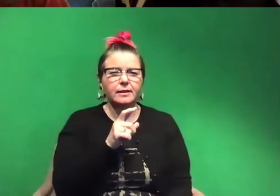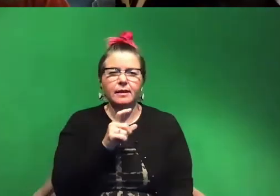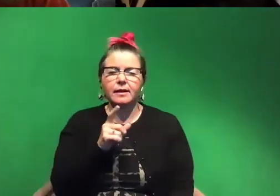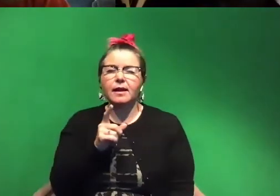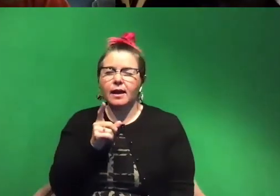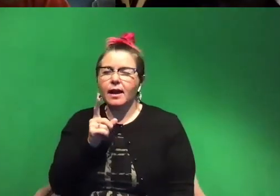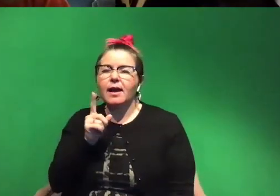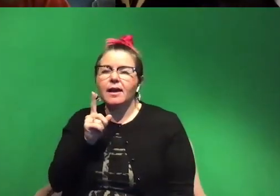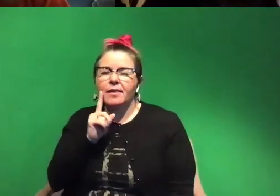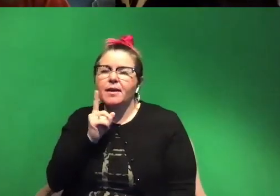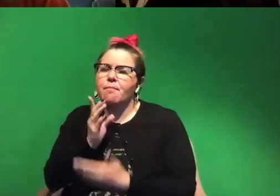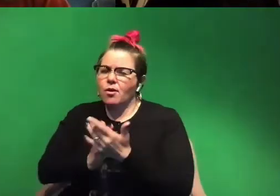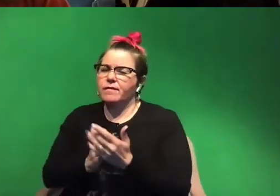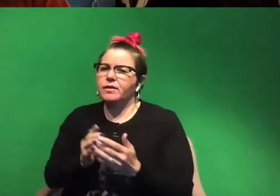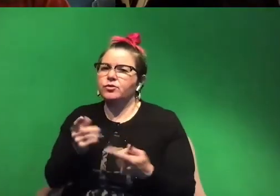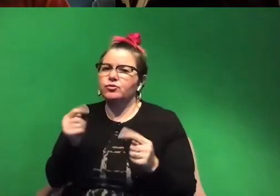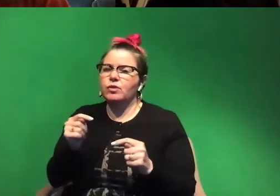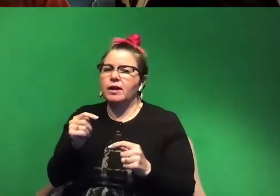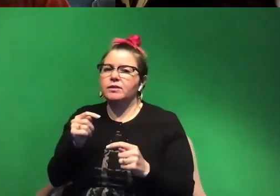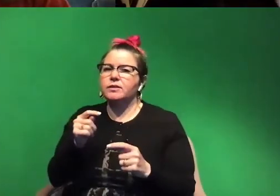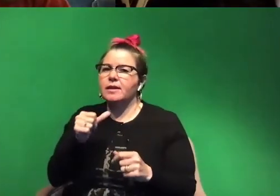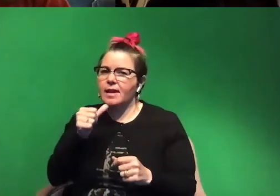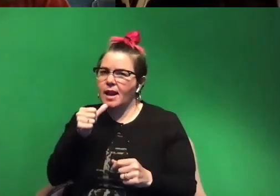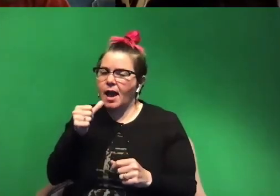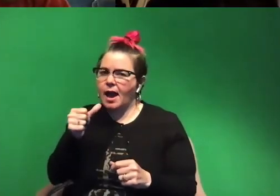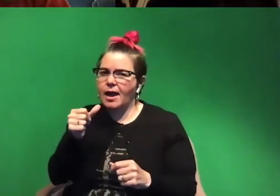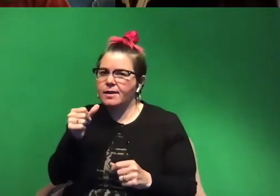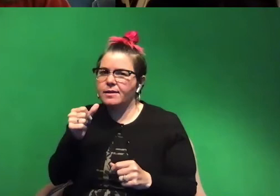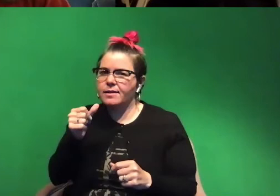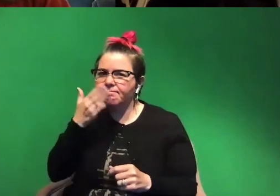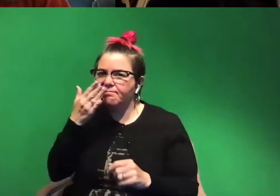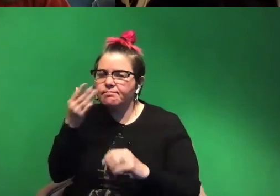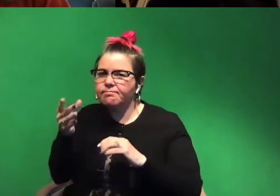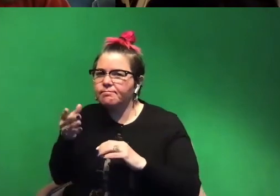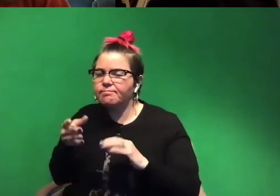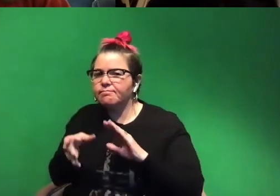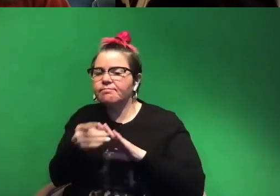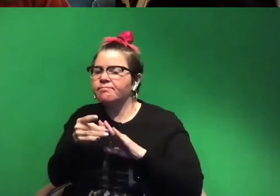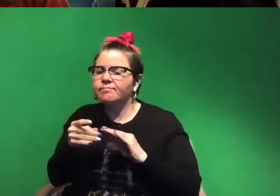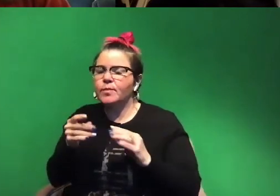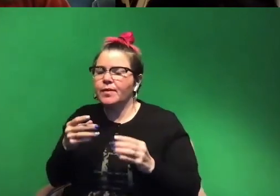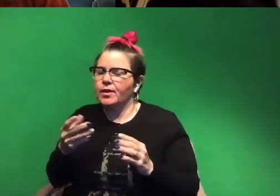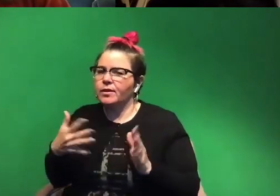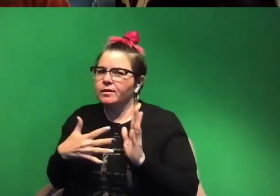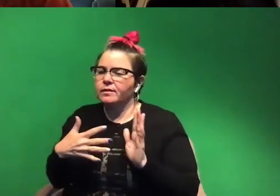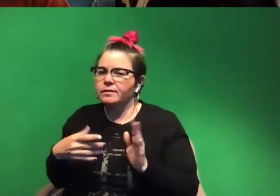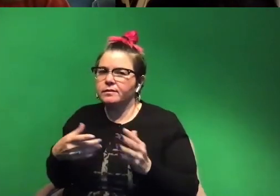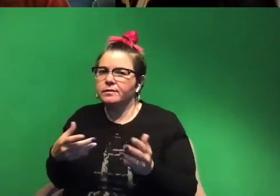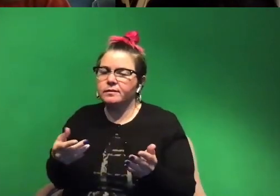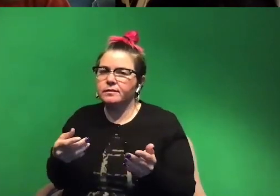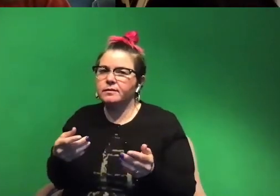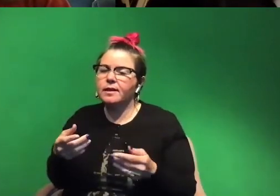think that's part of it, is trying to not be smelled while they're sort of in a vulnerable state. And I think it just helps them slow